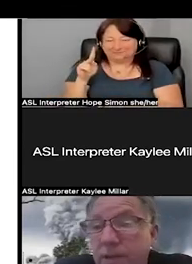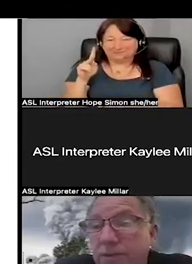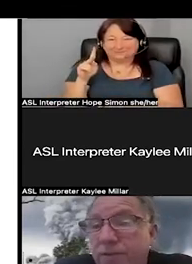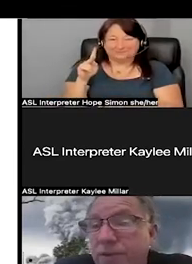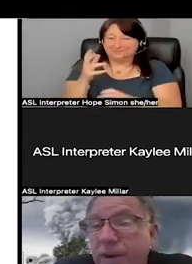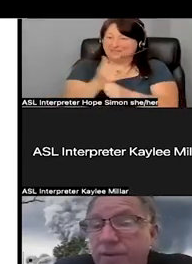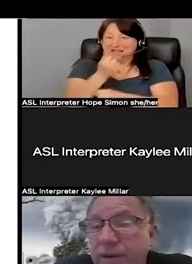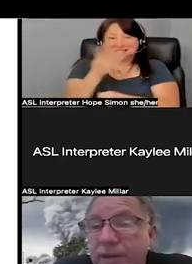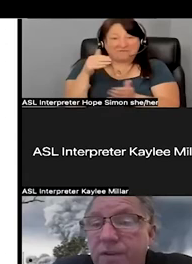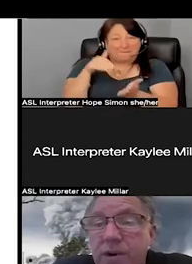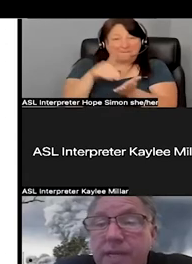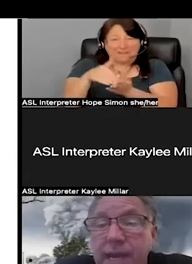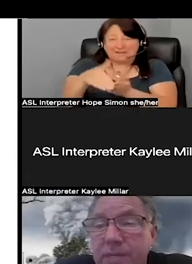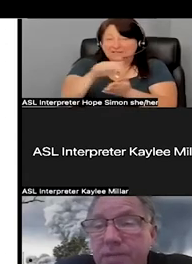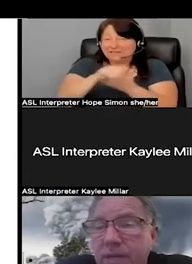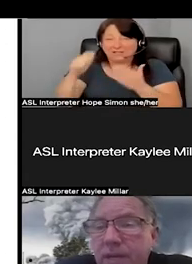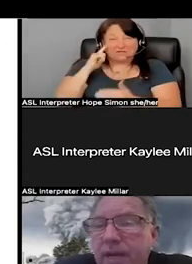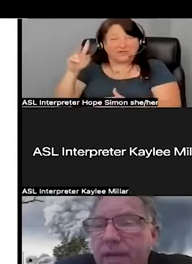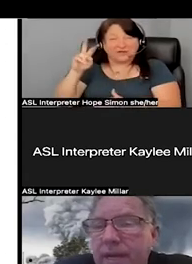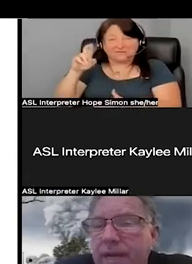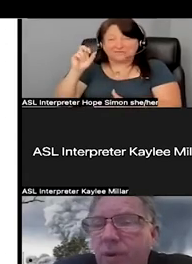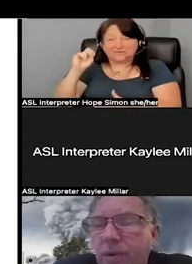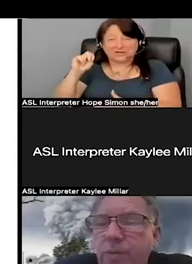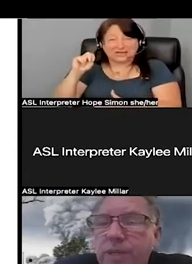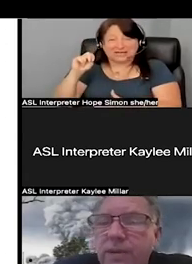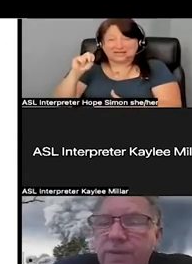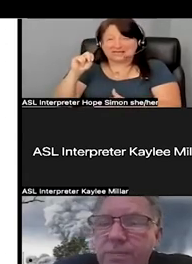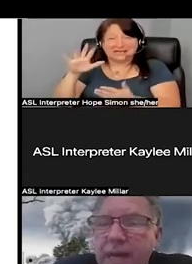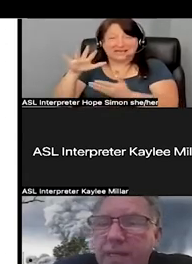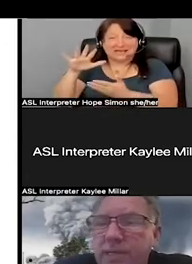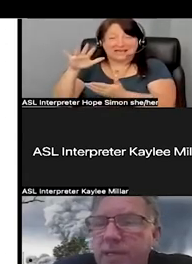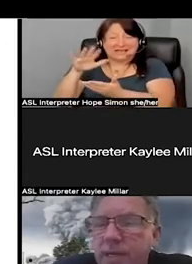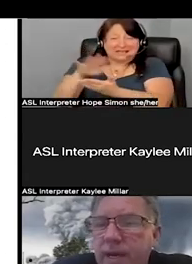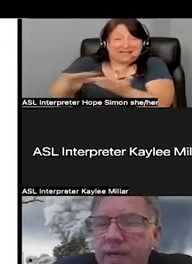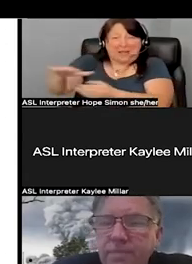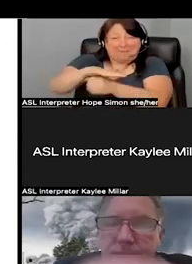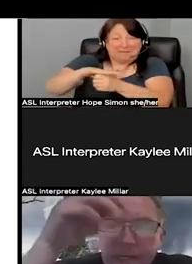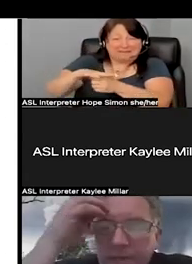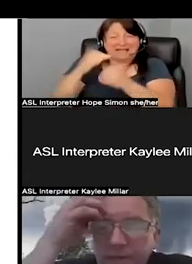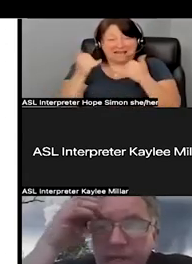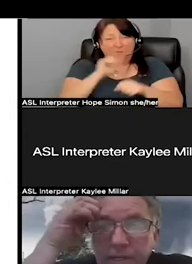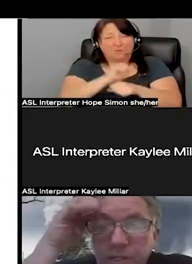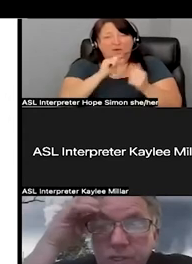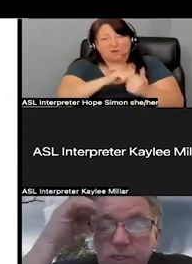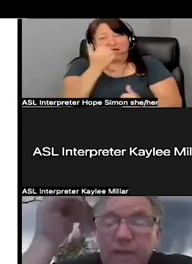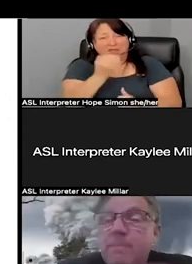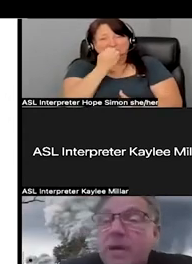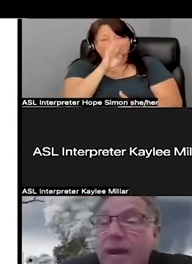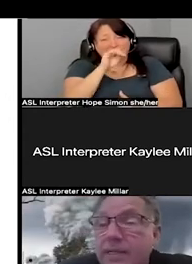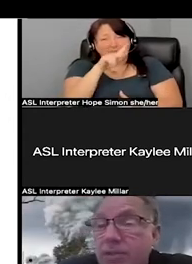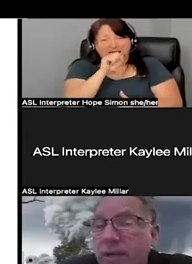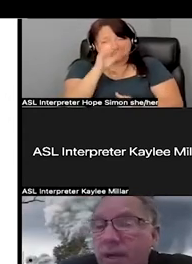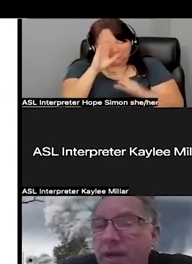million dollars for the retrofit of their Vernon campus. And now we're working with other food banks in particular to just to give